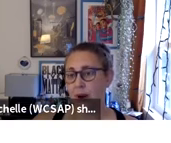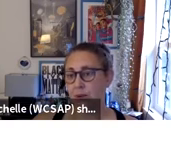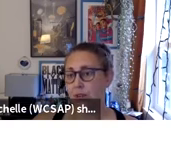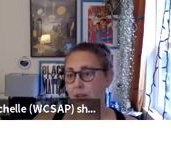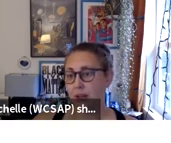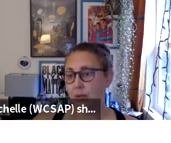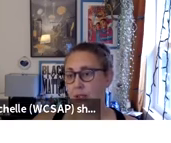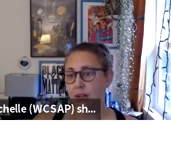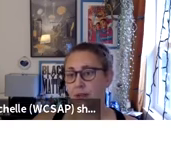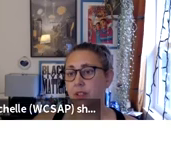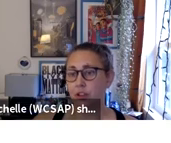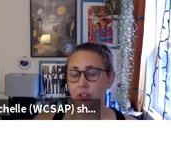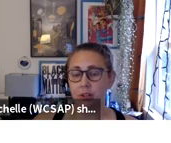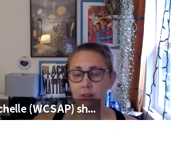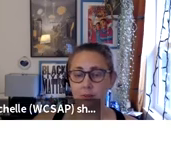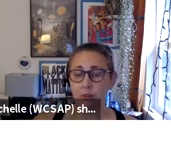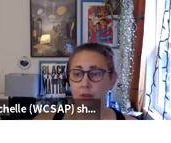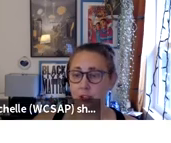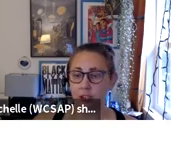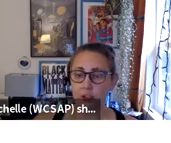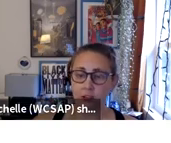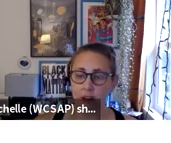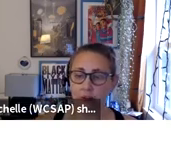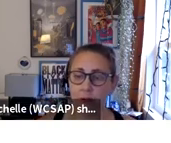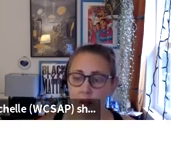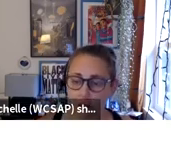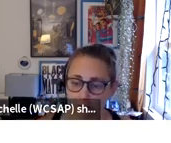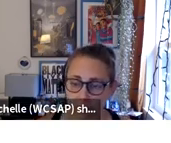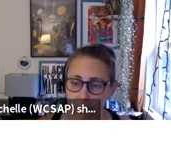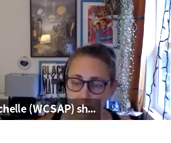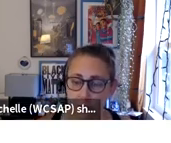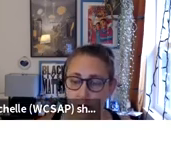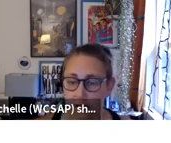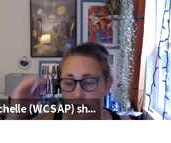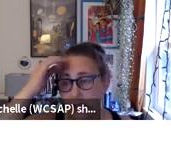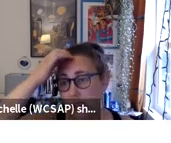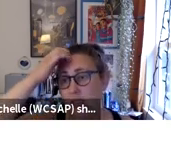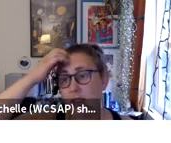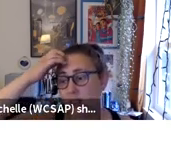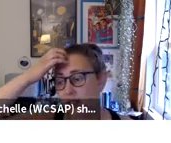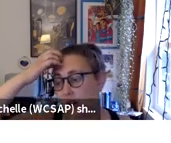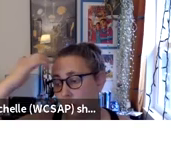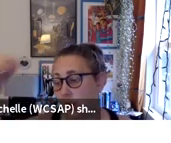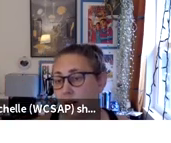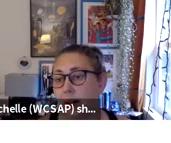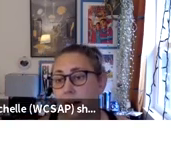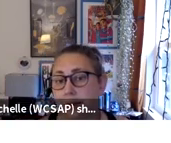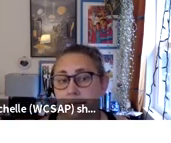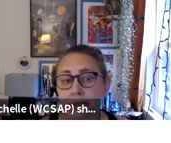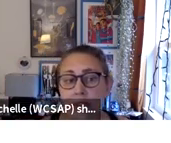If we're able to do that, we definitely should do some education on that with those systems partners. And it's a lot of